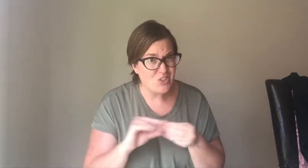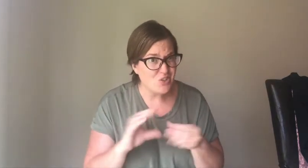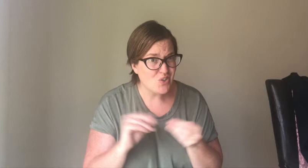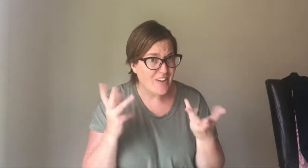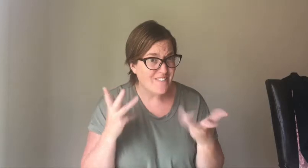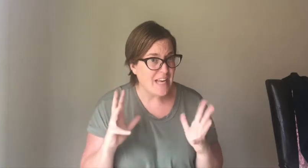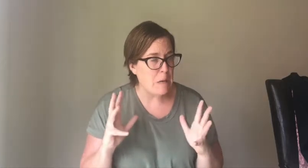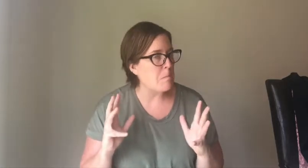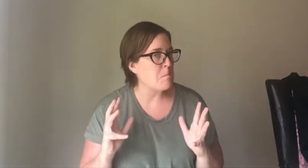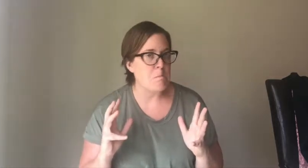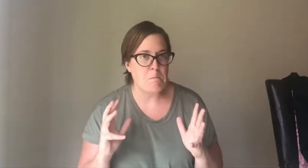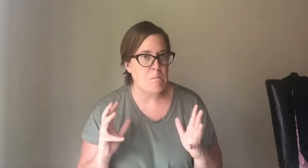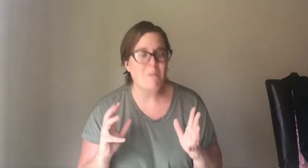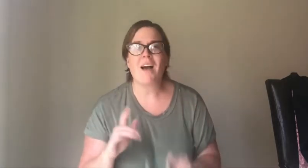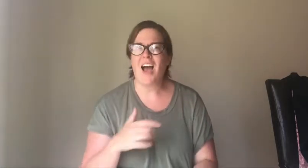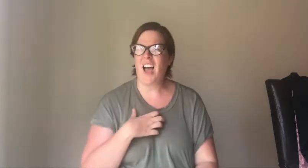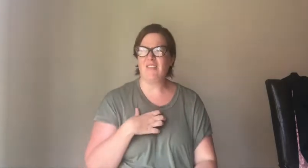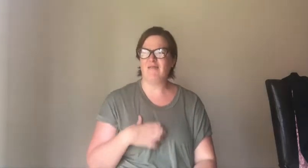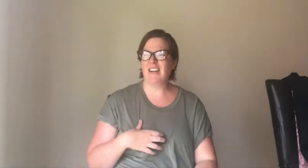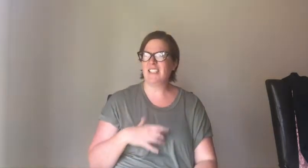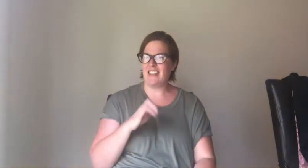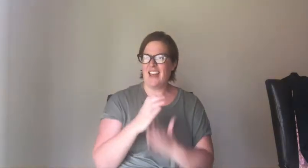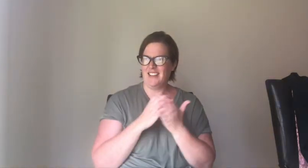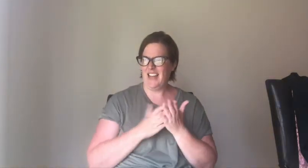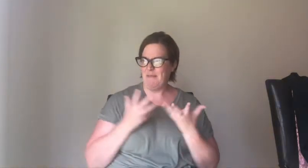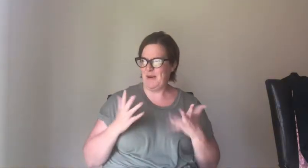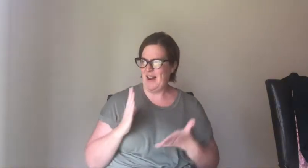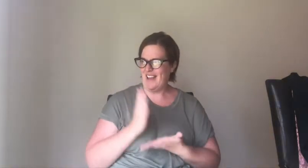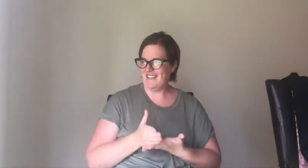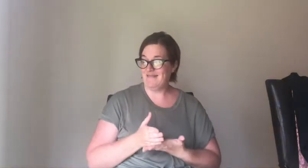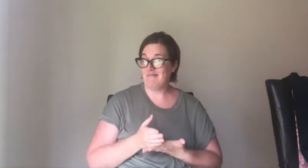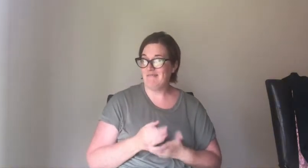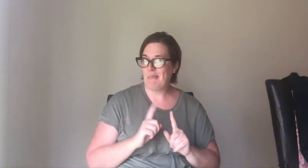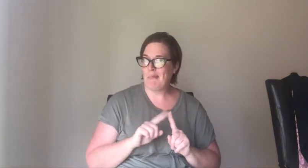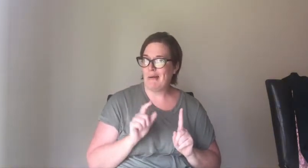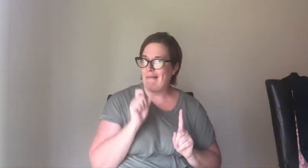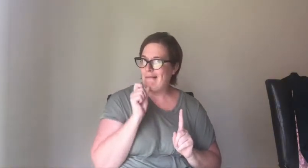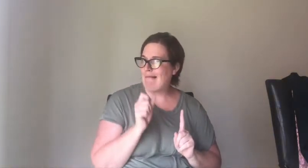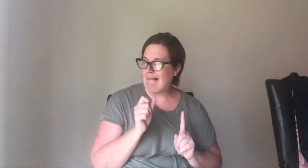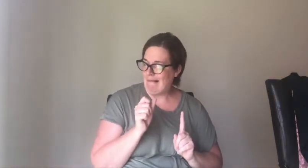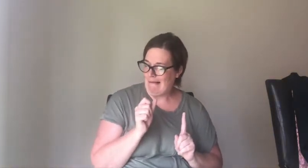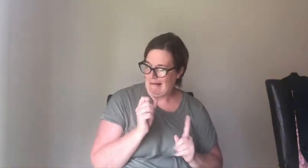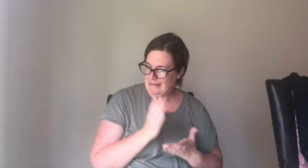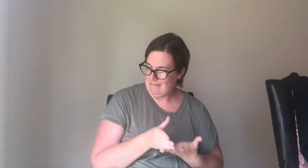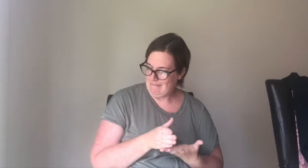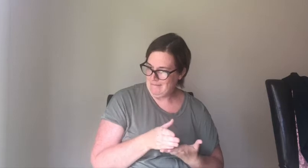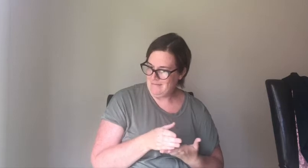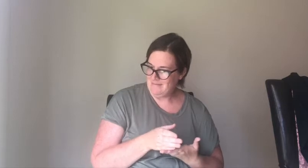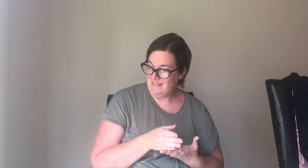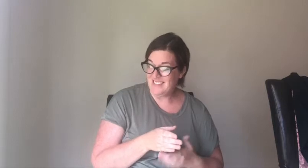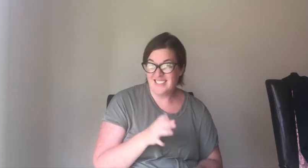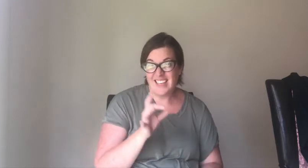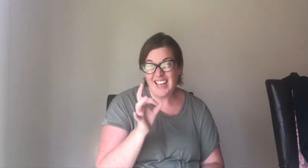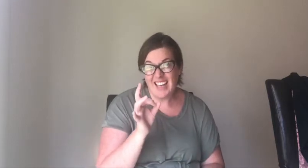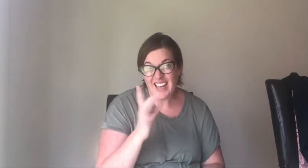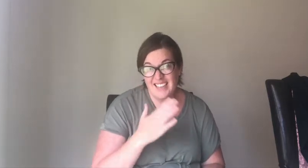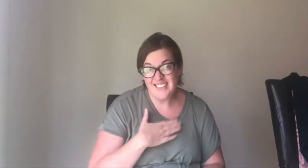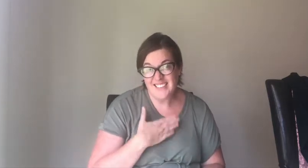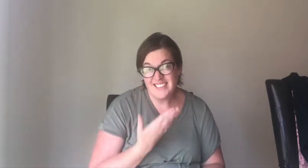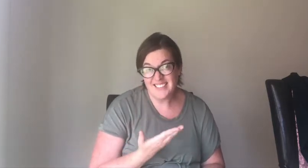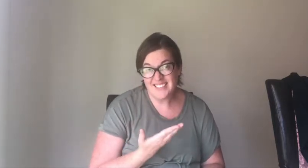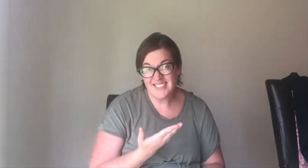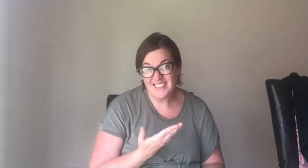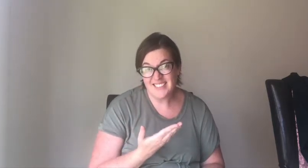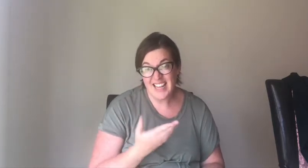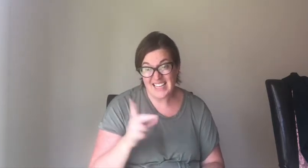God. So you have this beautiful moment, right? Where Daniel is rescued. In fact, this is the part where we all applaud, okay? Go ahead and